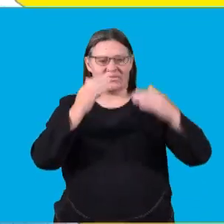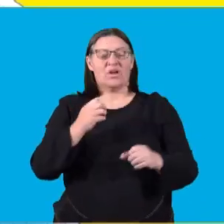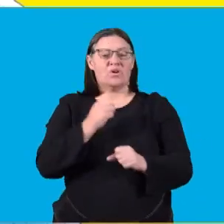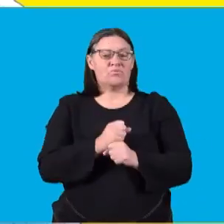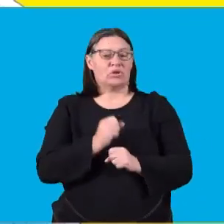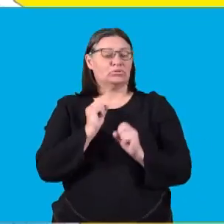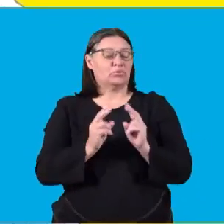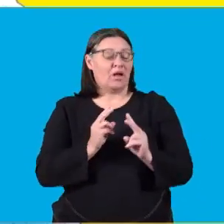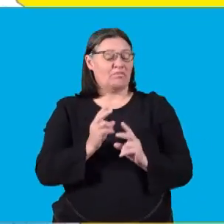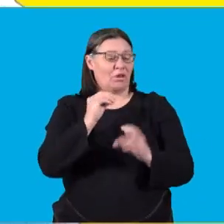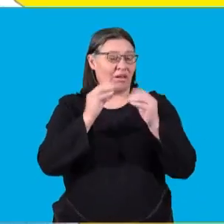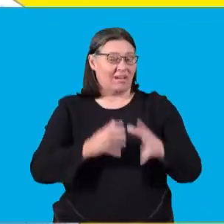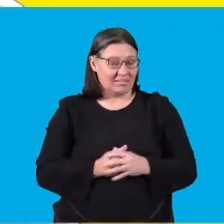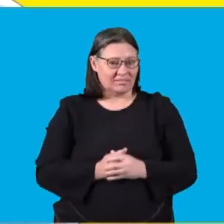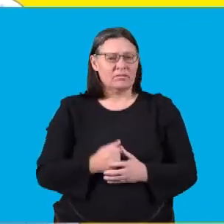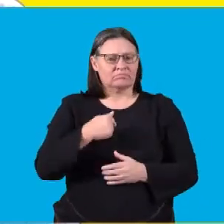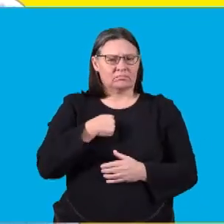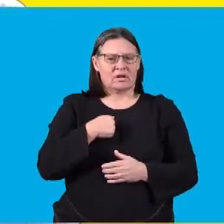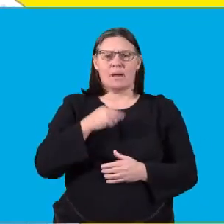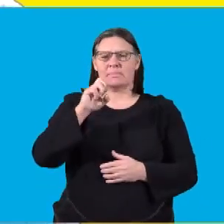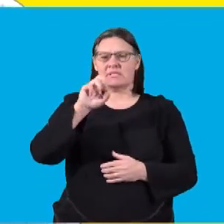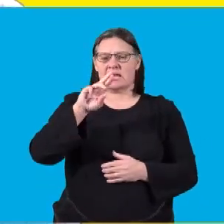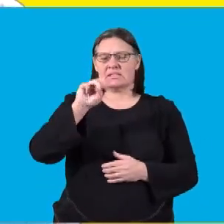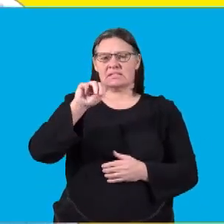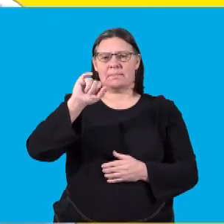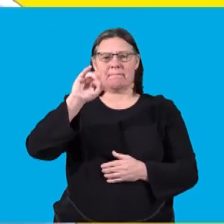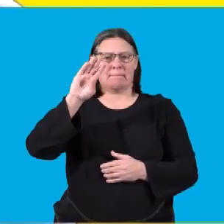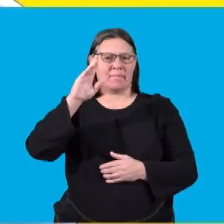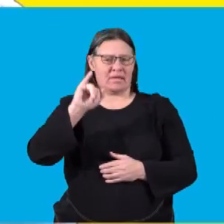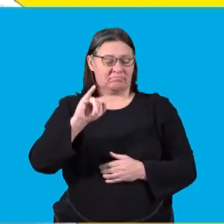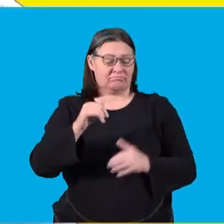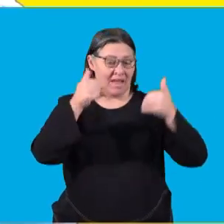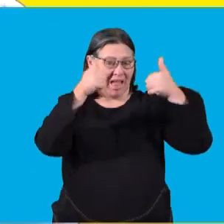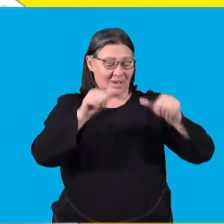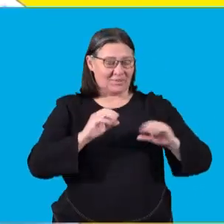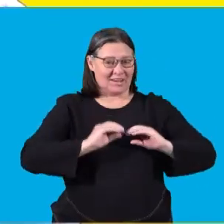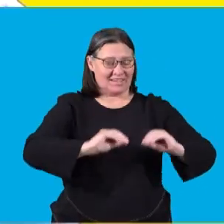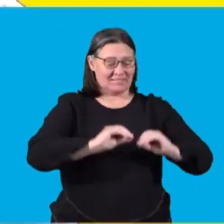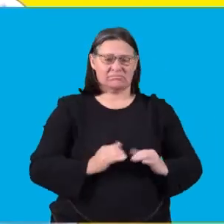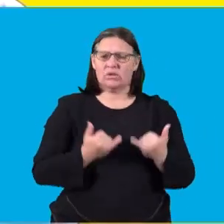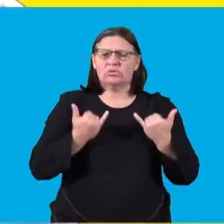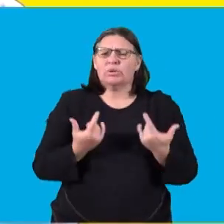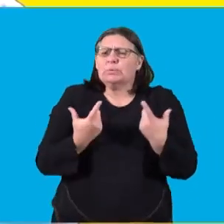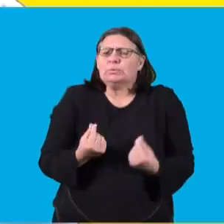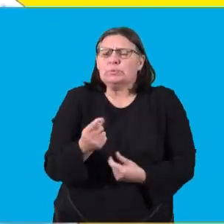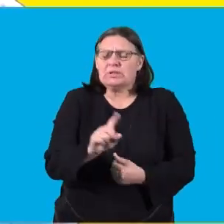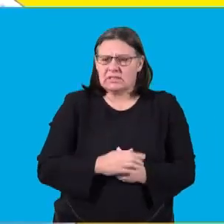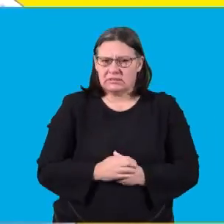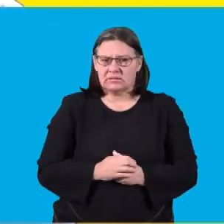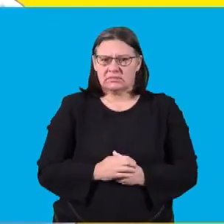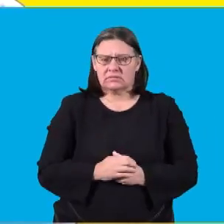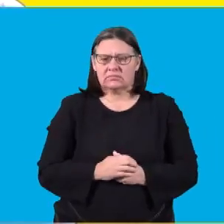Greetings, Grade 12 learners. My name is Mr. Simbi and welcome to today's accounting lesson. In today's class, we're going to be